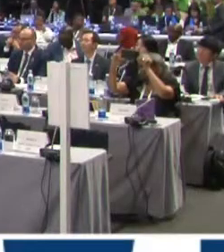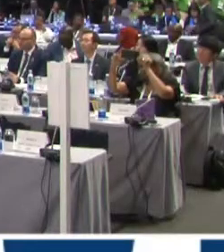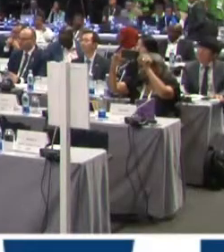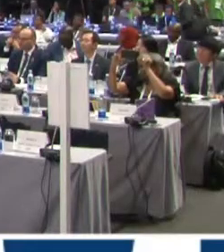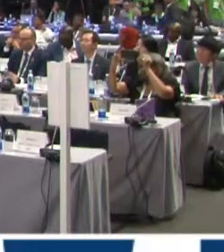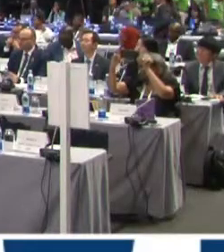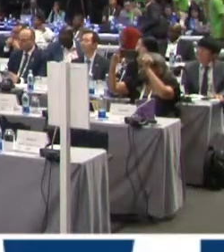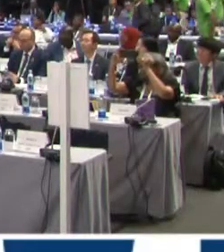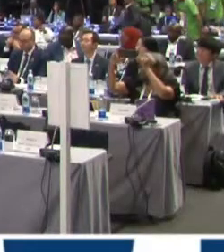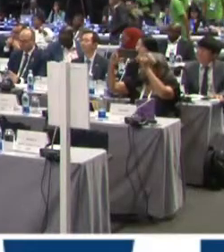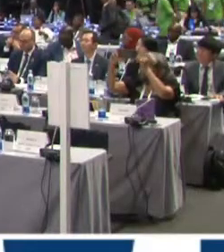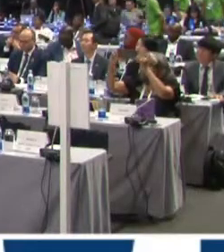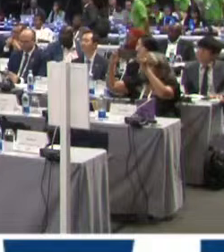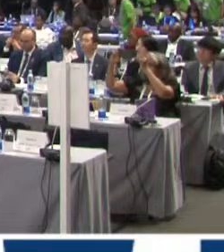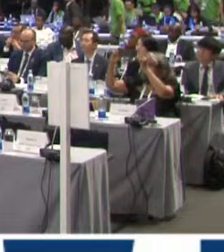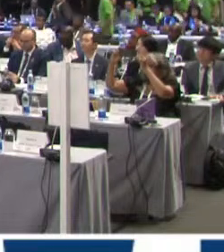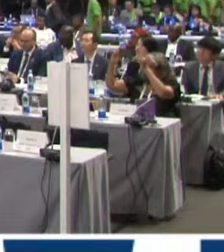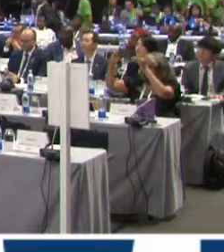Thank you, sir.